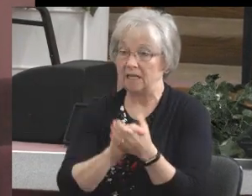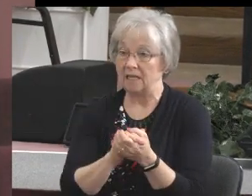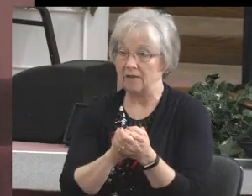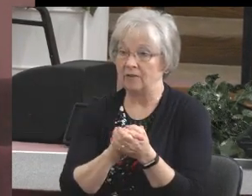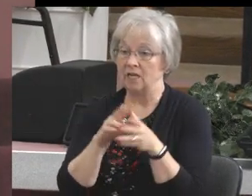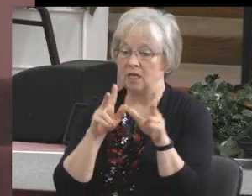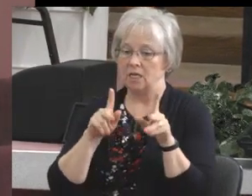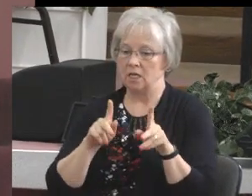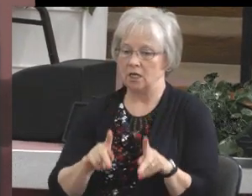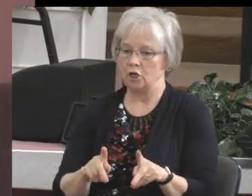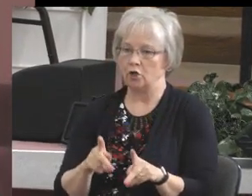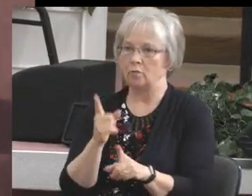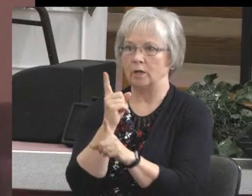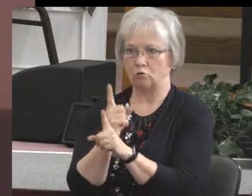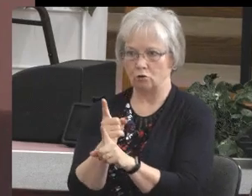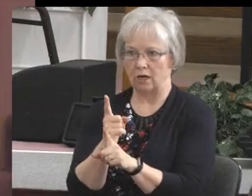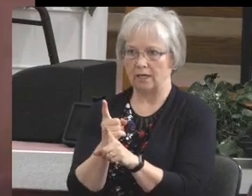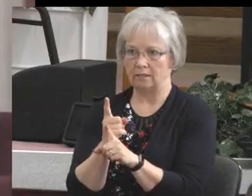believe in freedom,